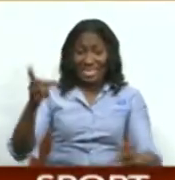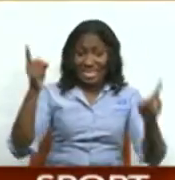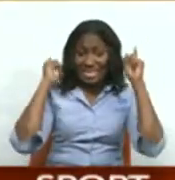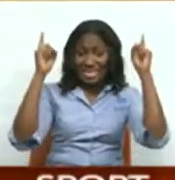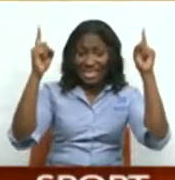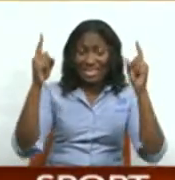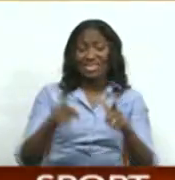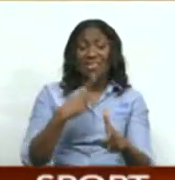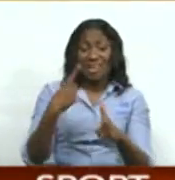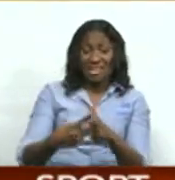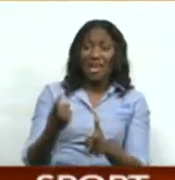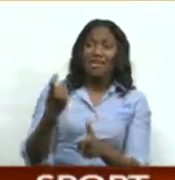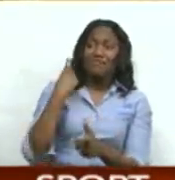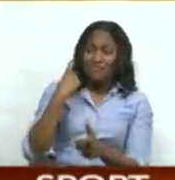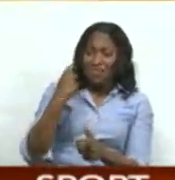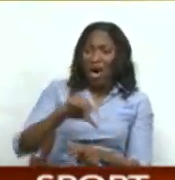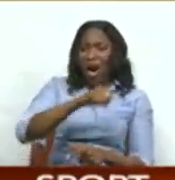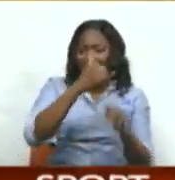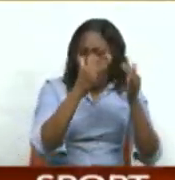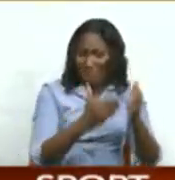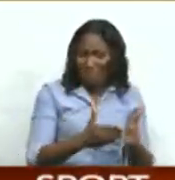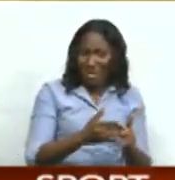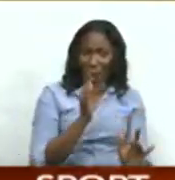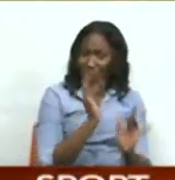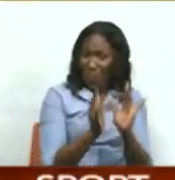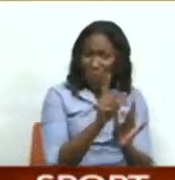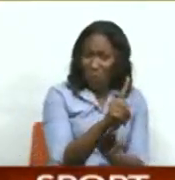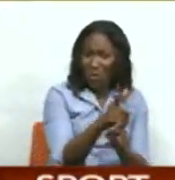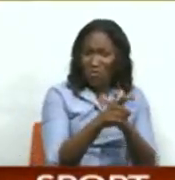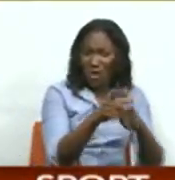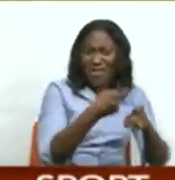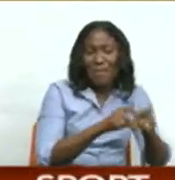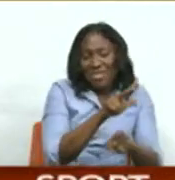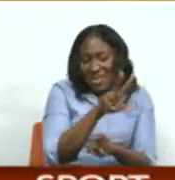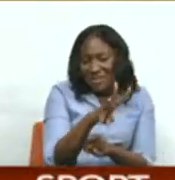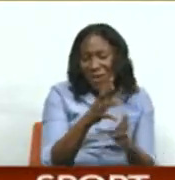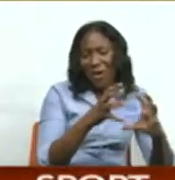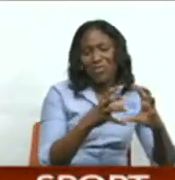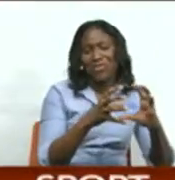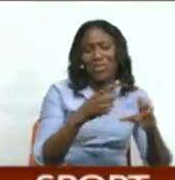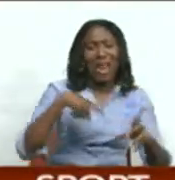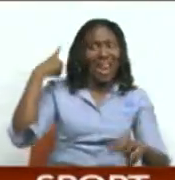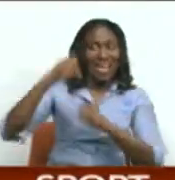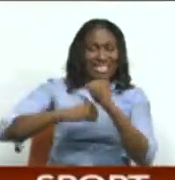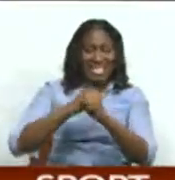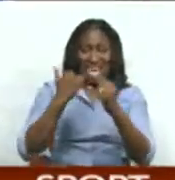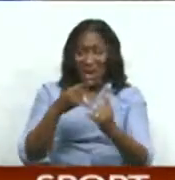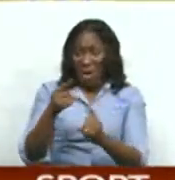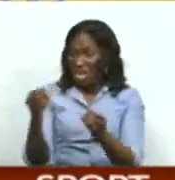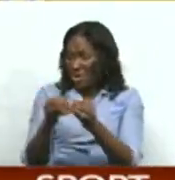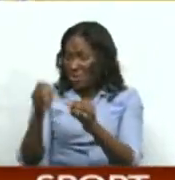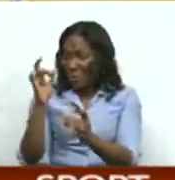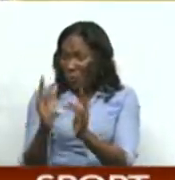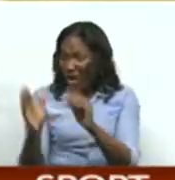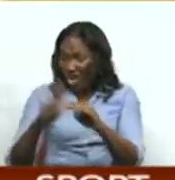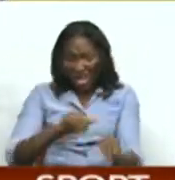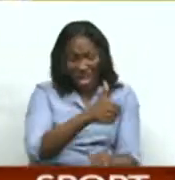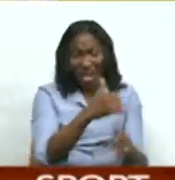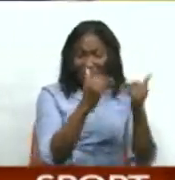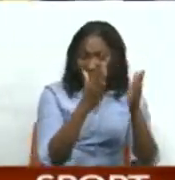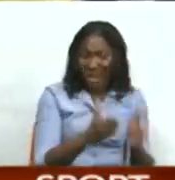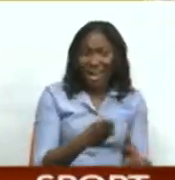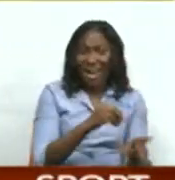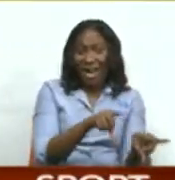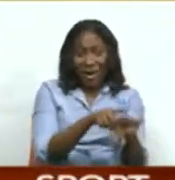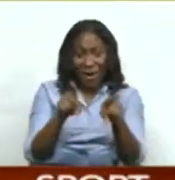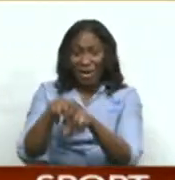record previously belonged to Nepal's Kushal Mala, who scored his 100 off 34 deliveries versus Mongolia last year. As a sweetener, Lofty Eaton also ended with